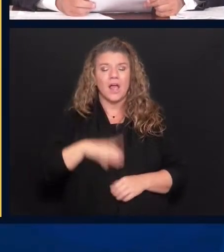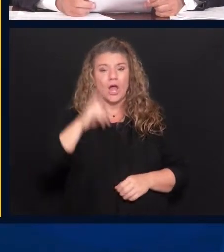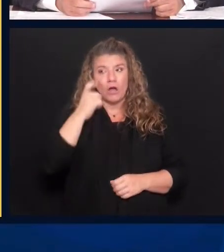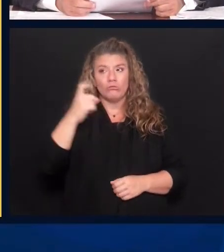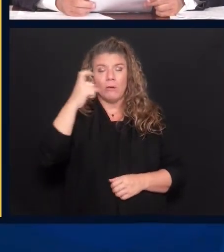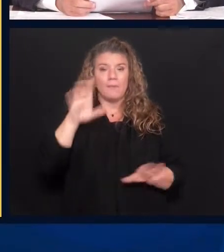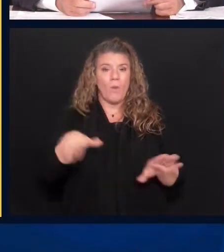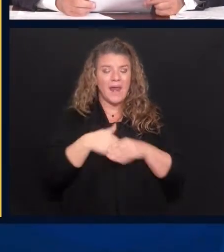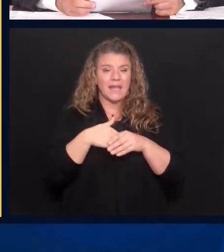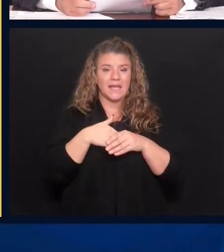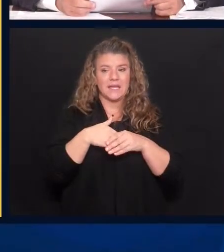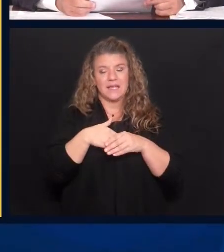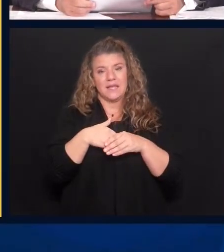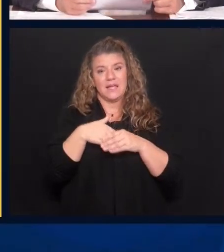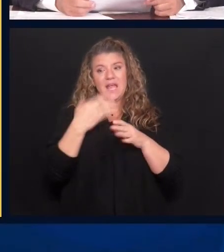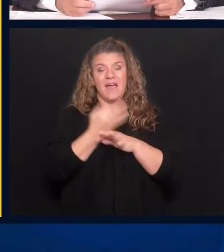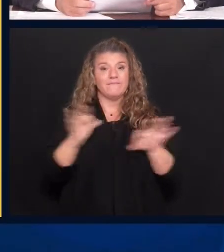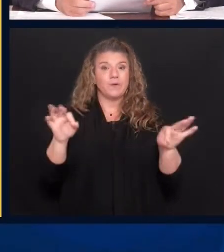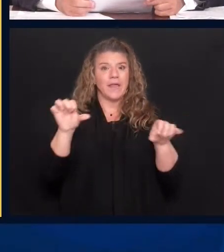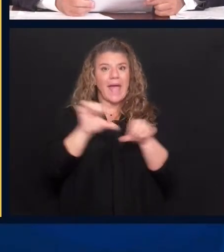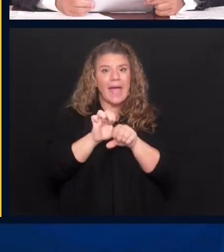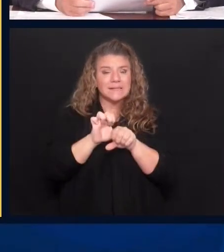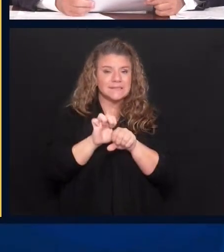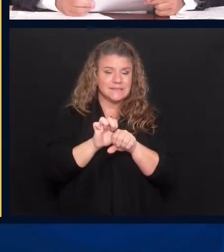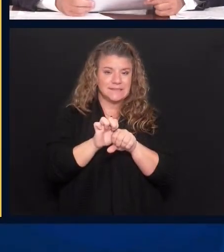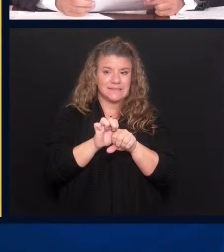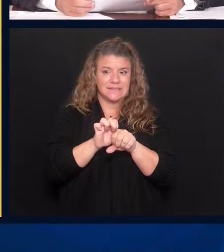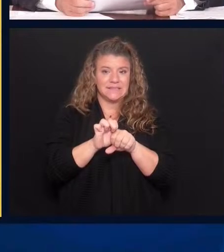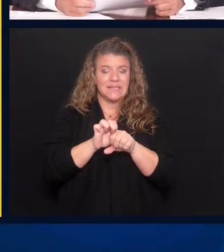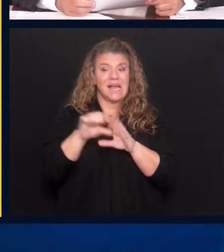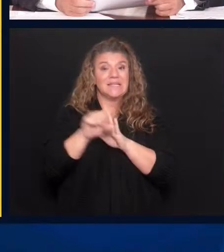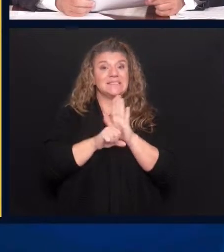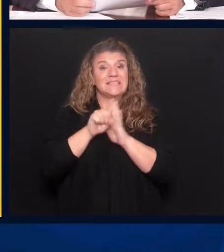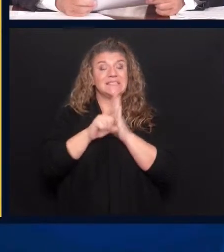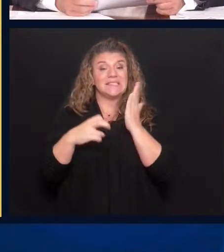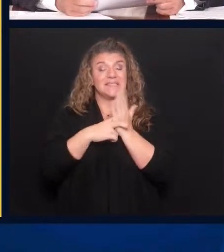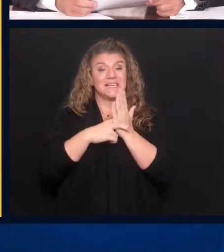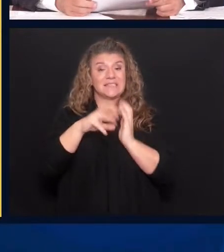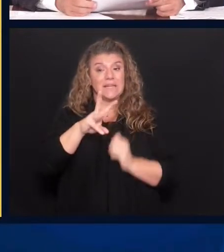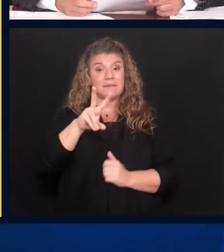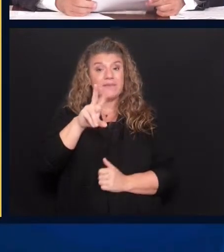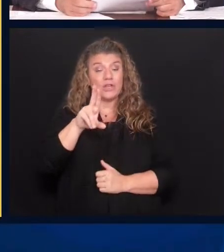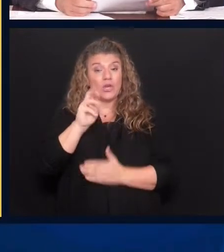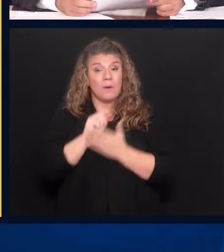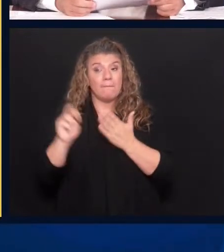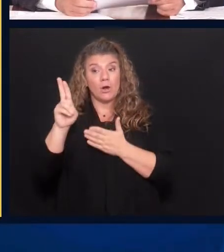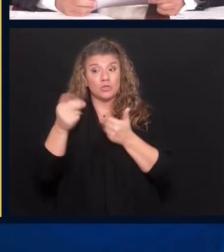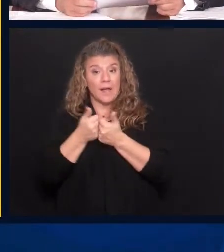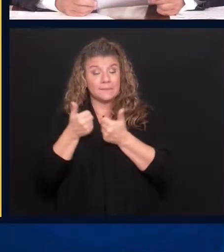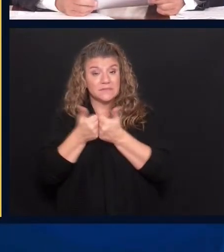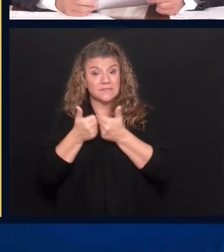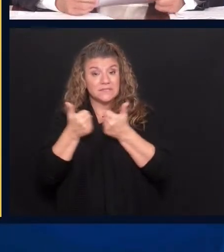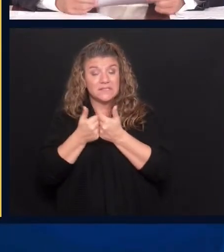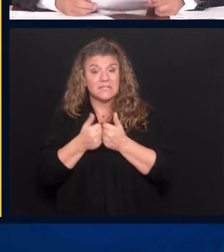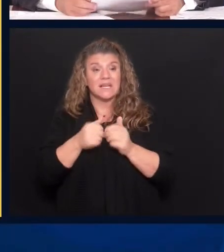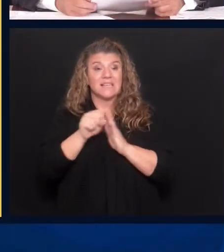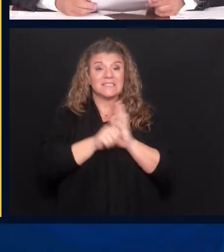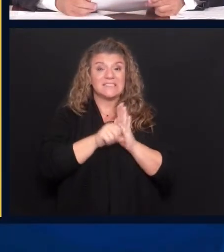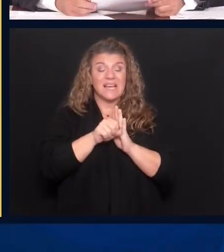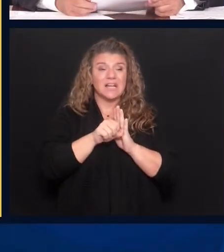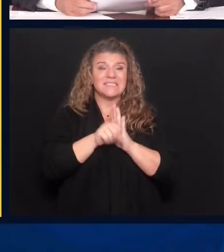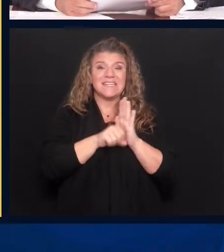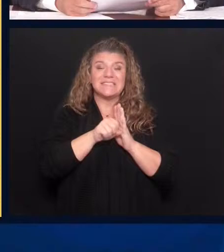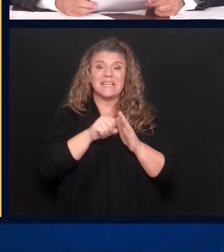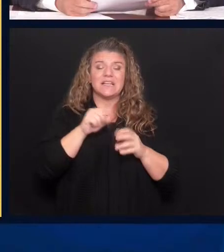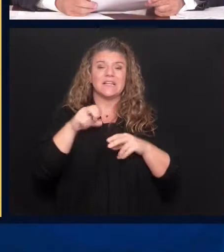wedding. We're giving away free gas and season tickets to WVU and Marshall games and season lift tickets